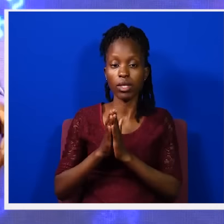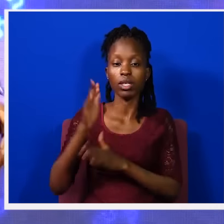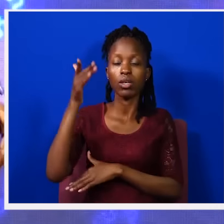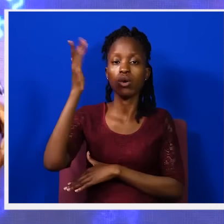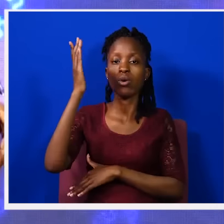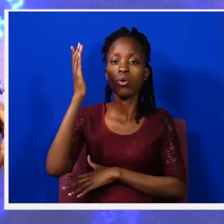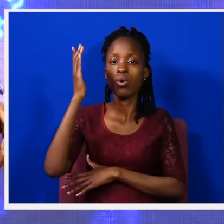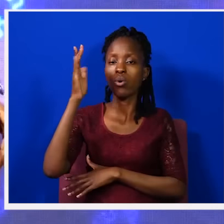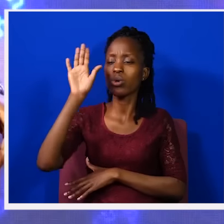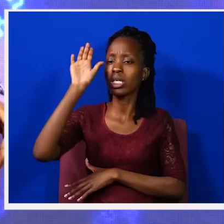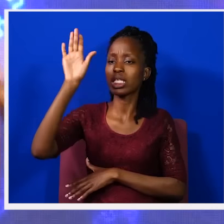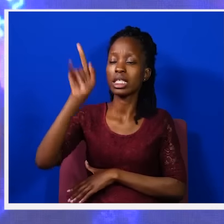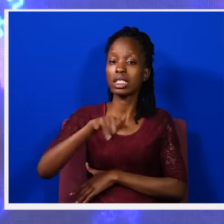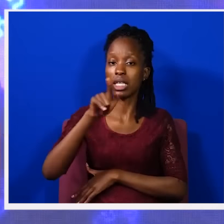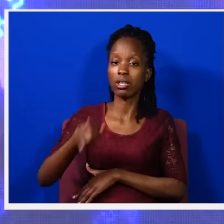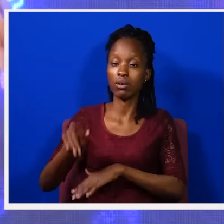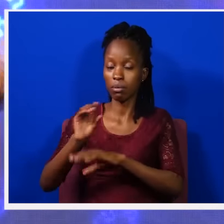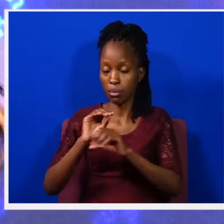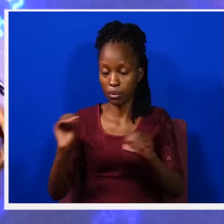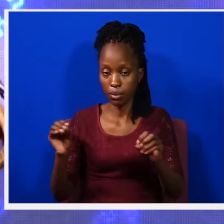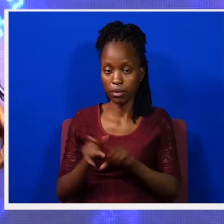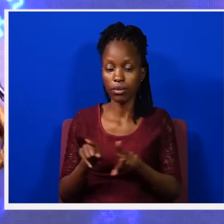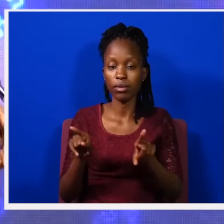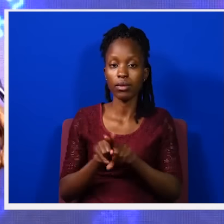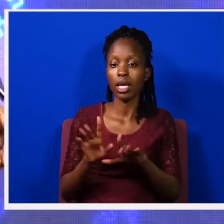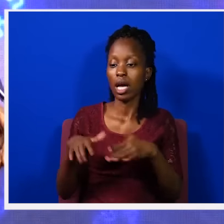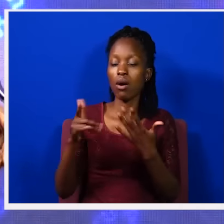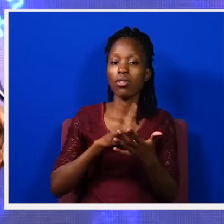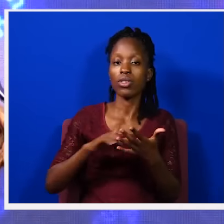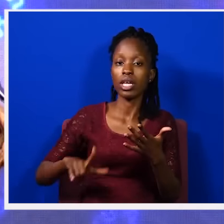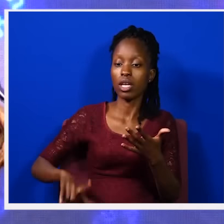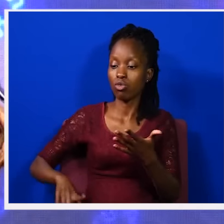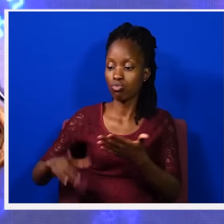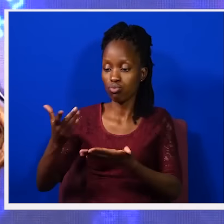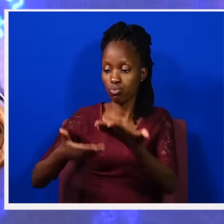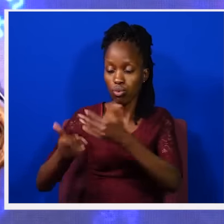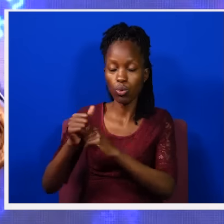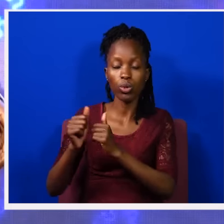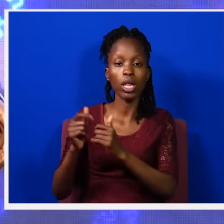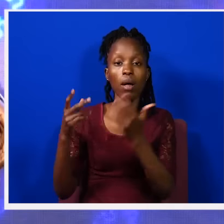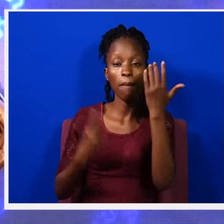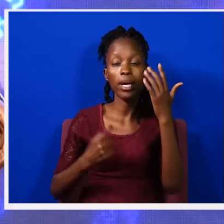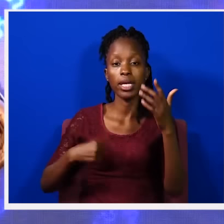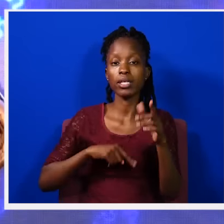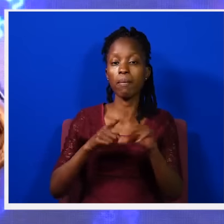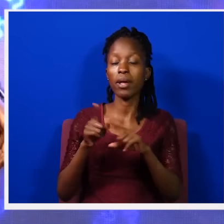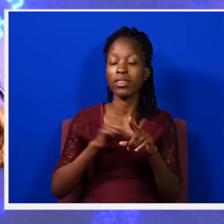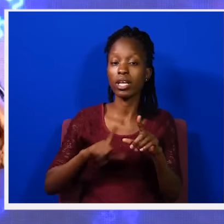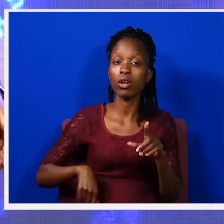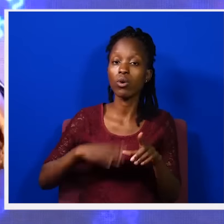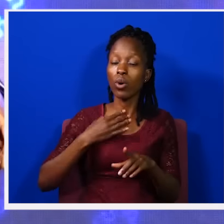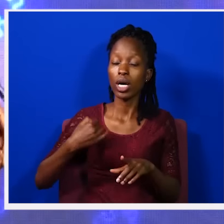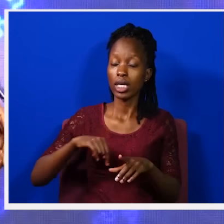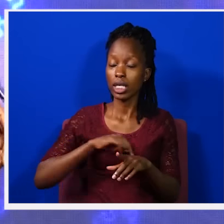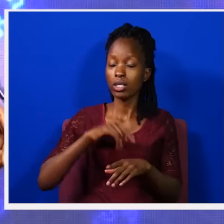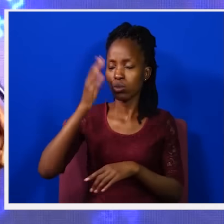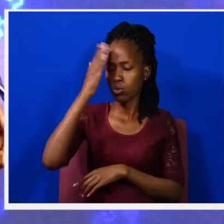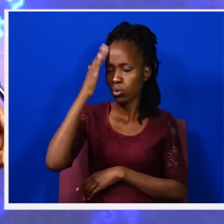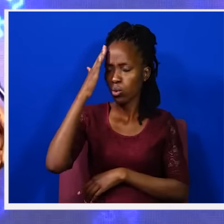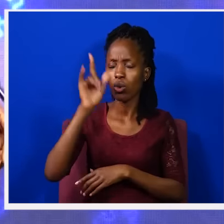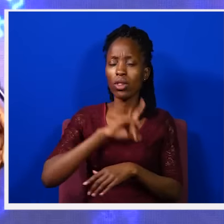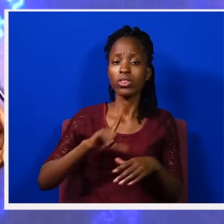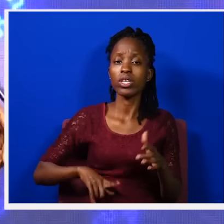not unjust in the way he's dealing with us, but invites us all to come to that position where we would know the